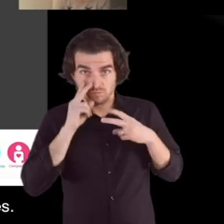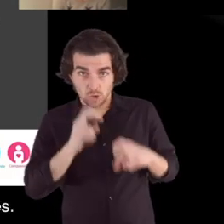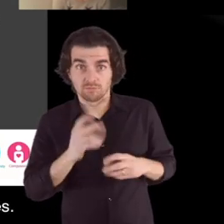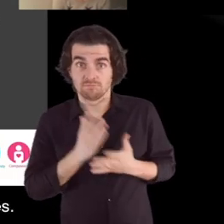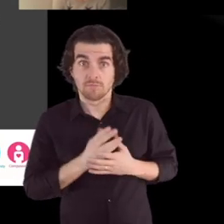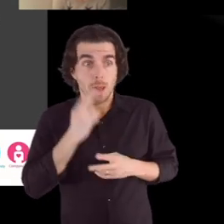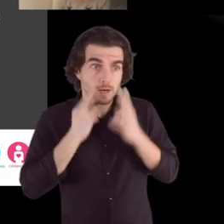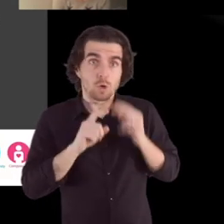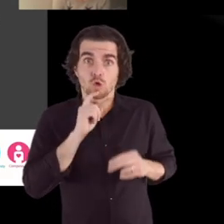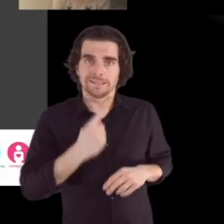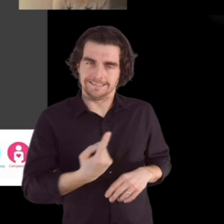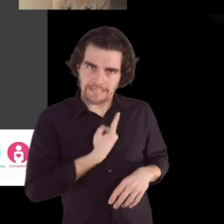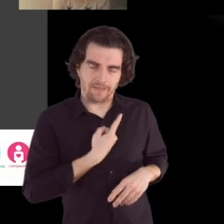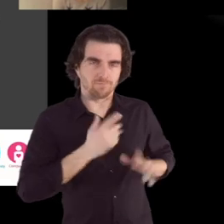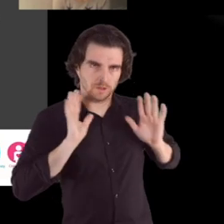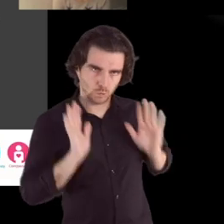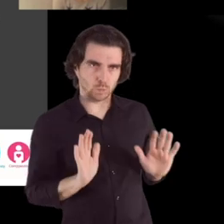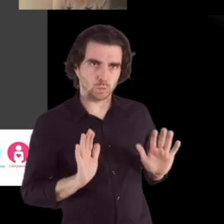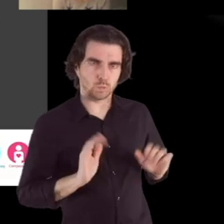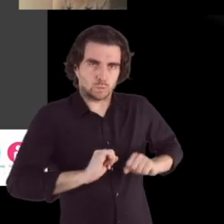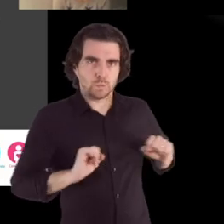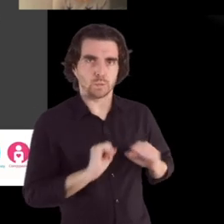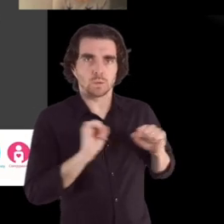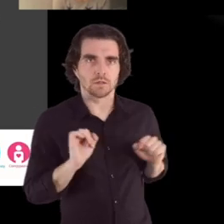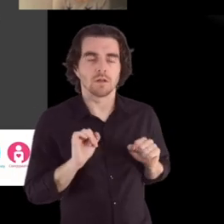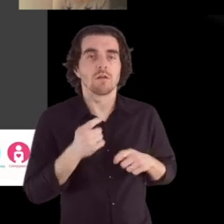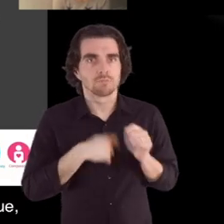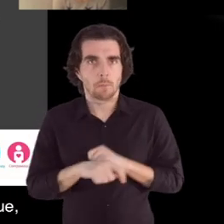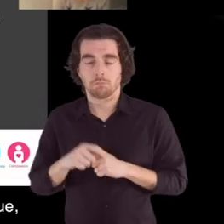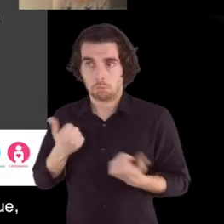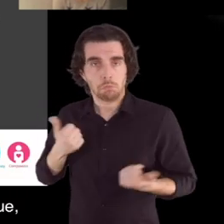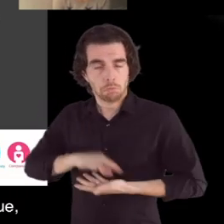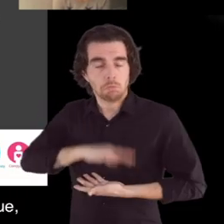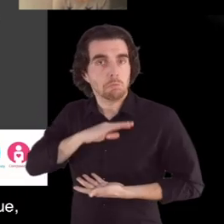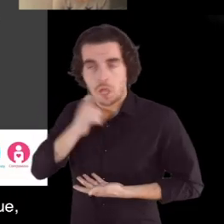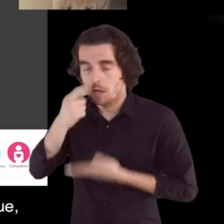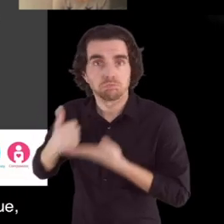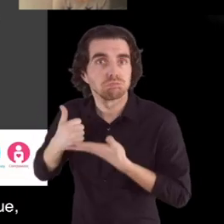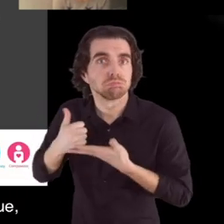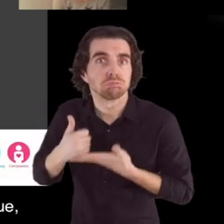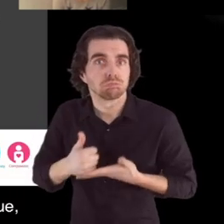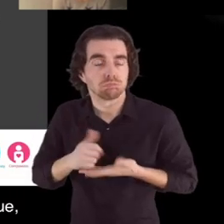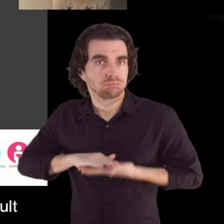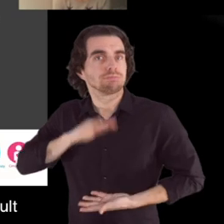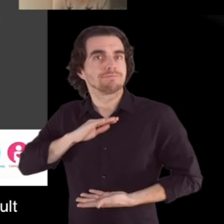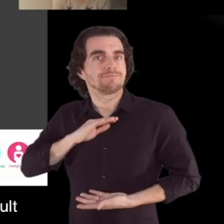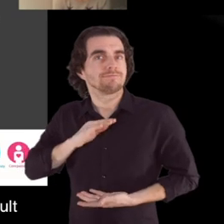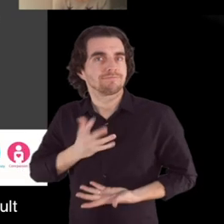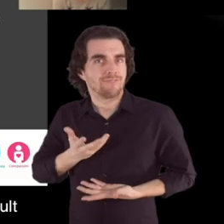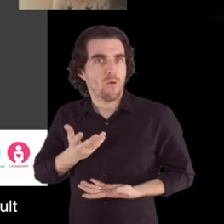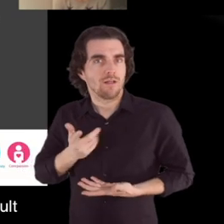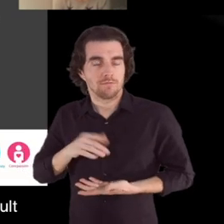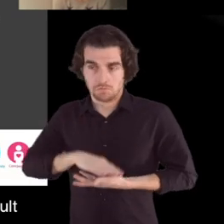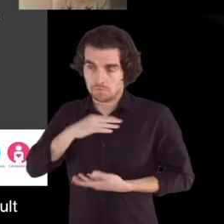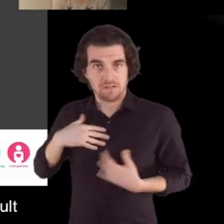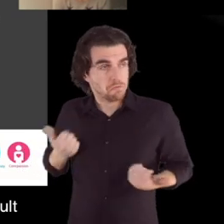times. But what research has shown that people who practice self-compassion are less likely to experience compassion fatigue, and they're actually more likely